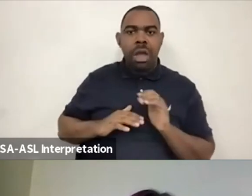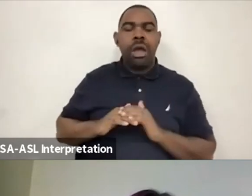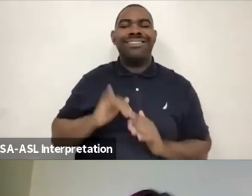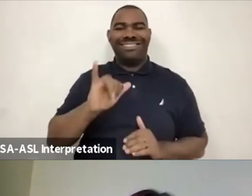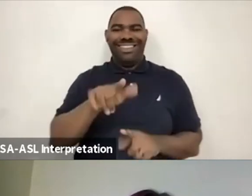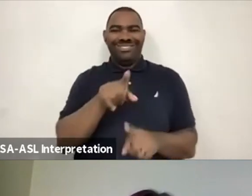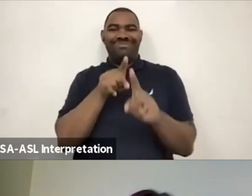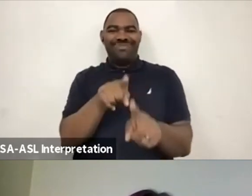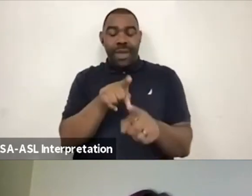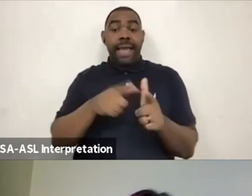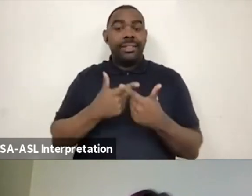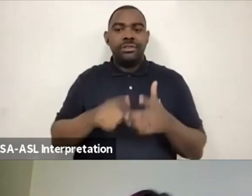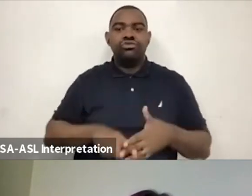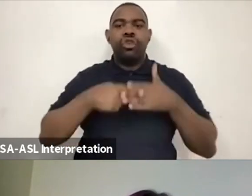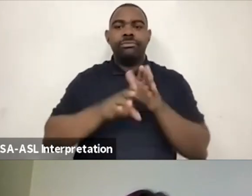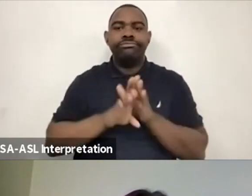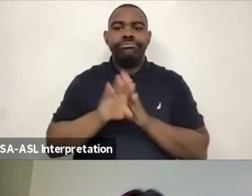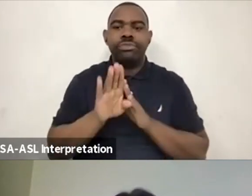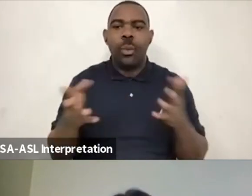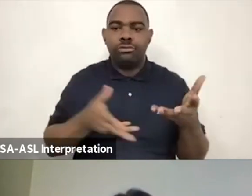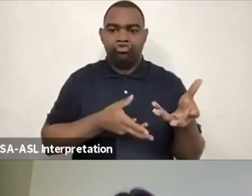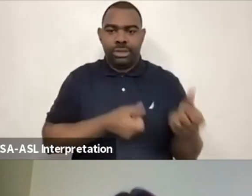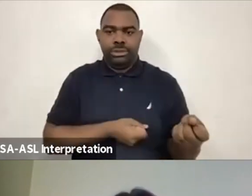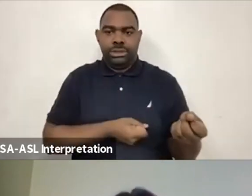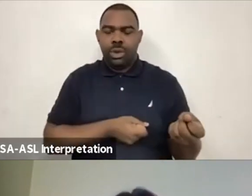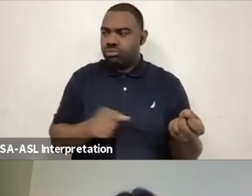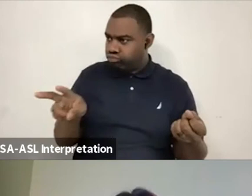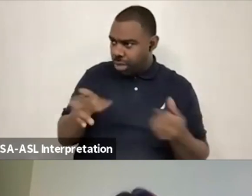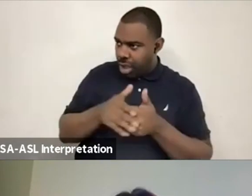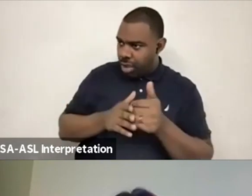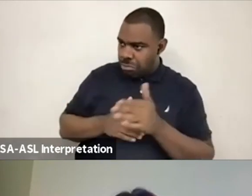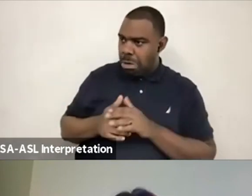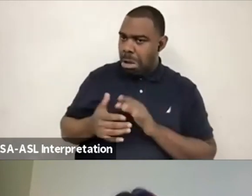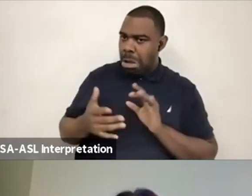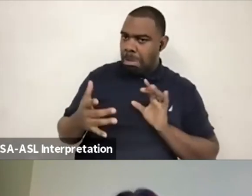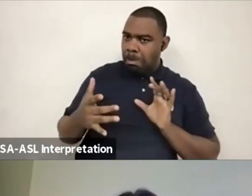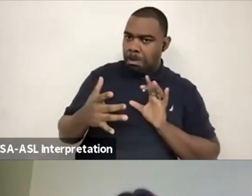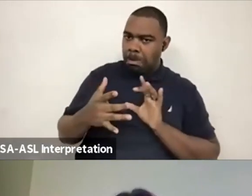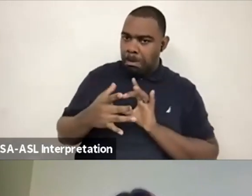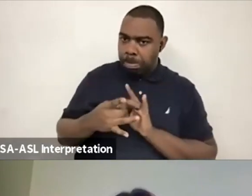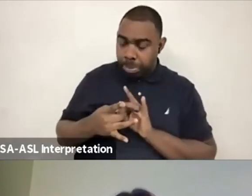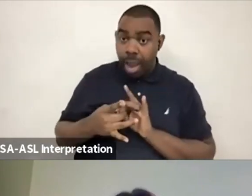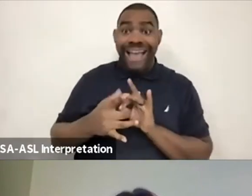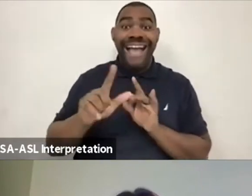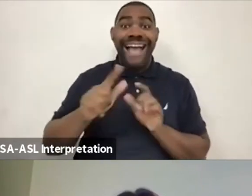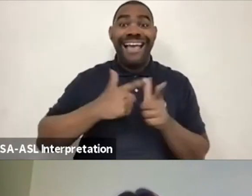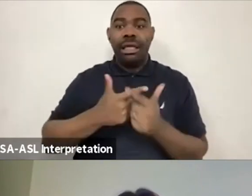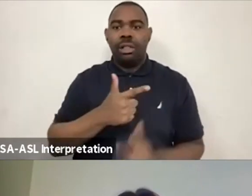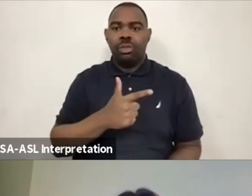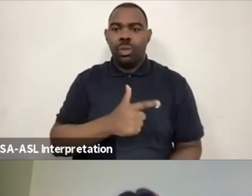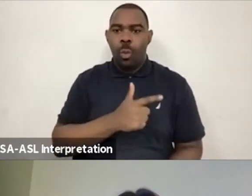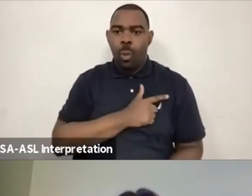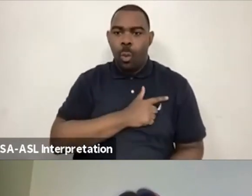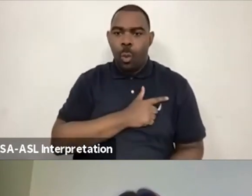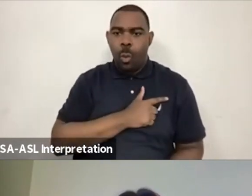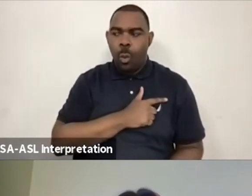it begins to develop into trust. And then it develops into loyalty. And then a step further, if we